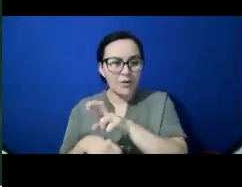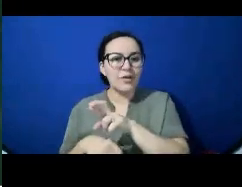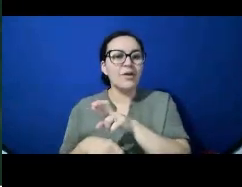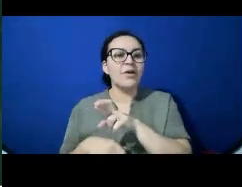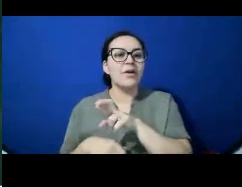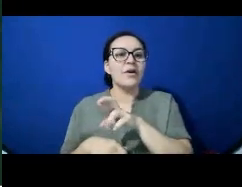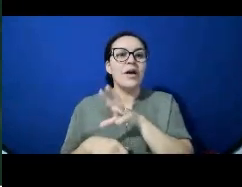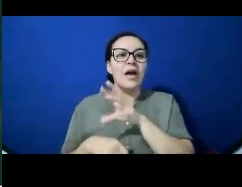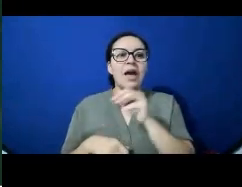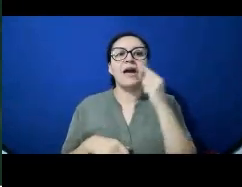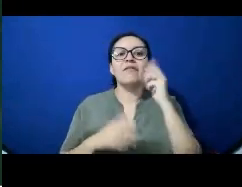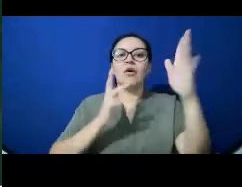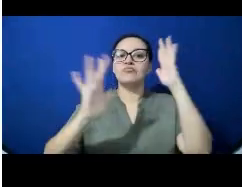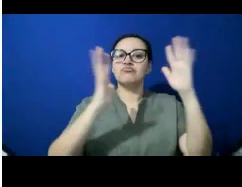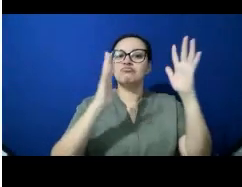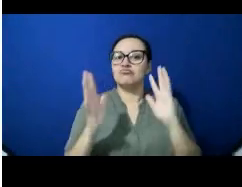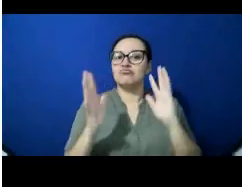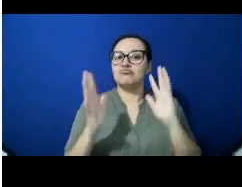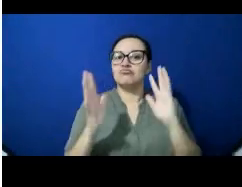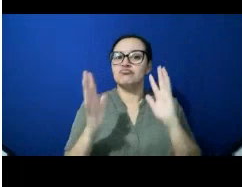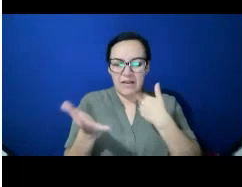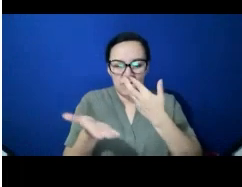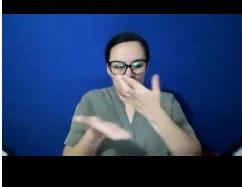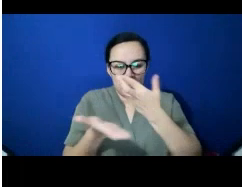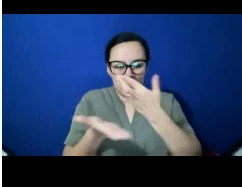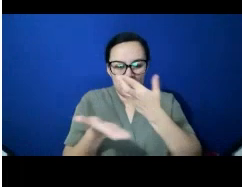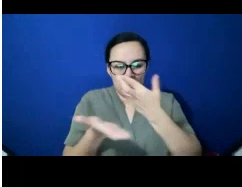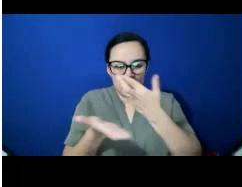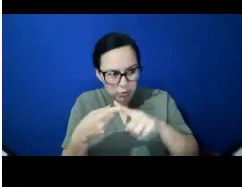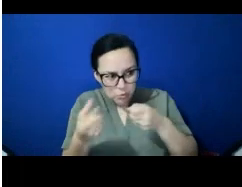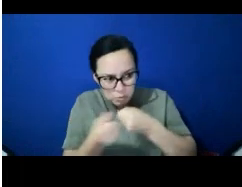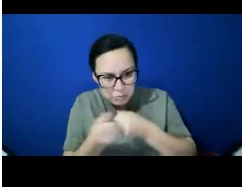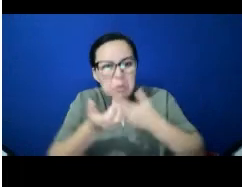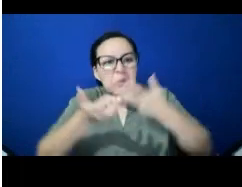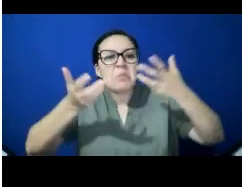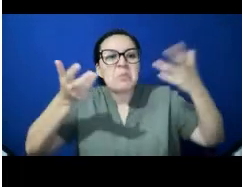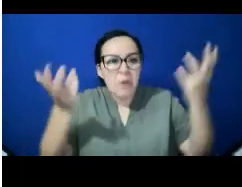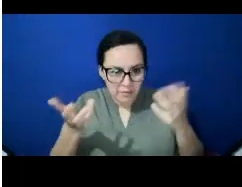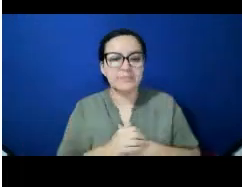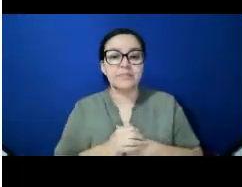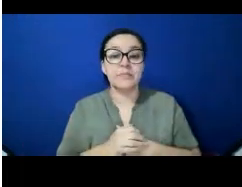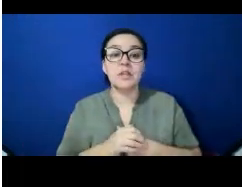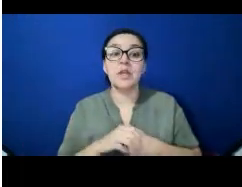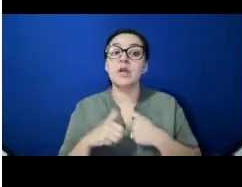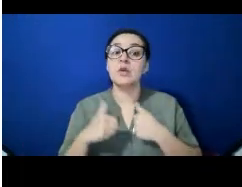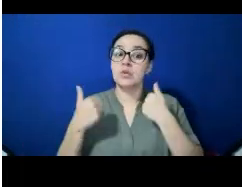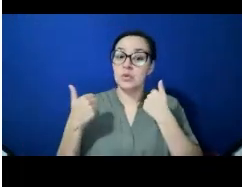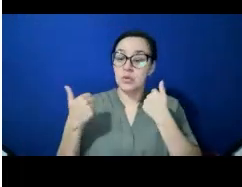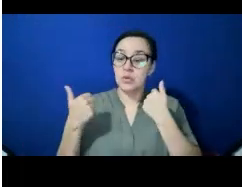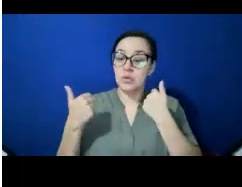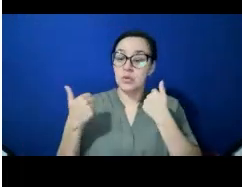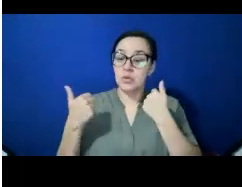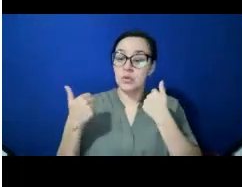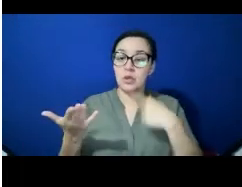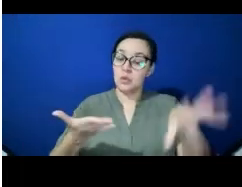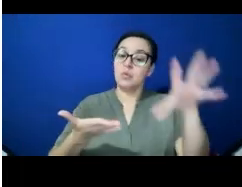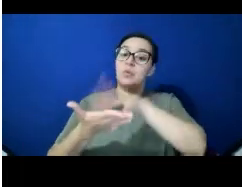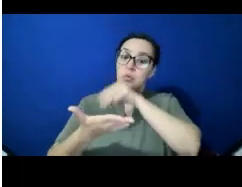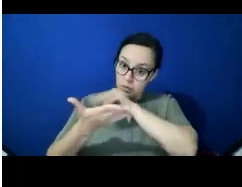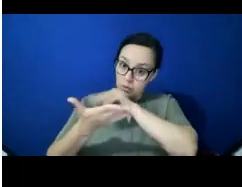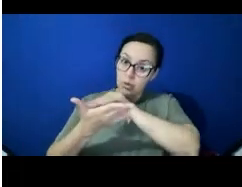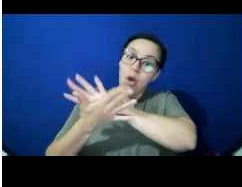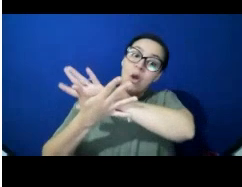lands and other areas. Once pases you por todo este proceso, go through all of the cada